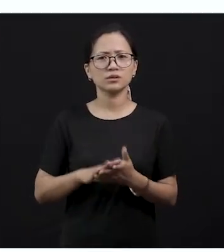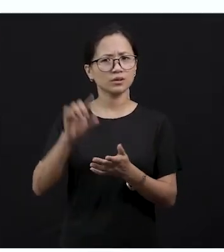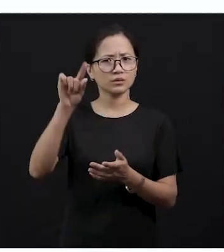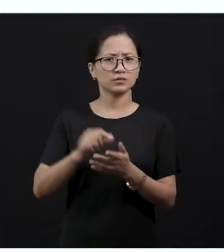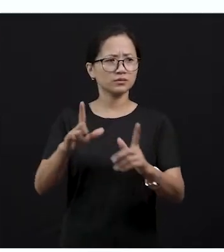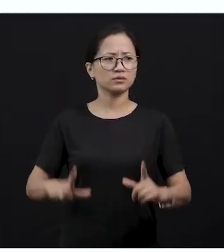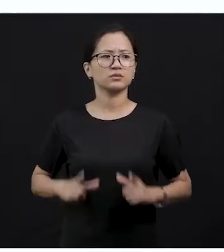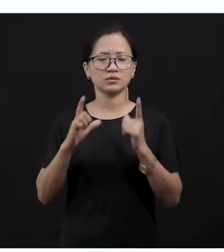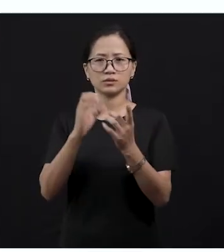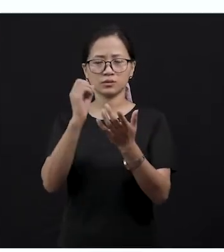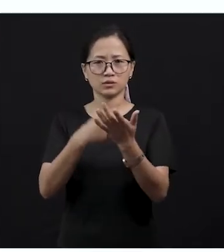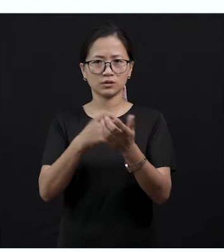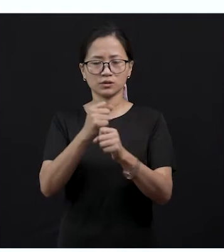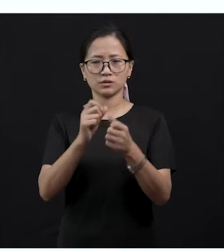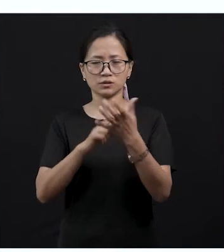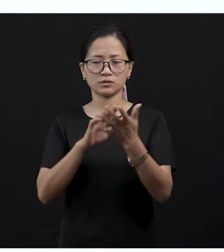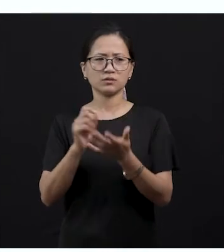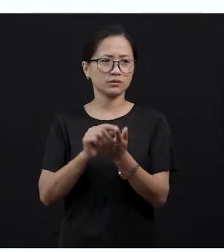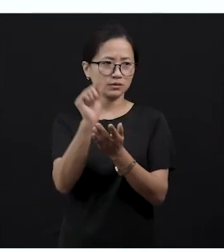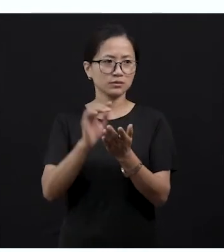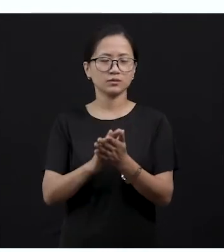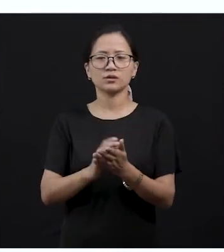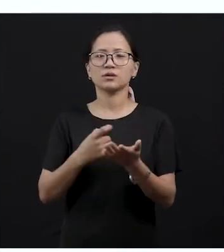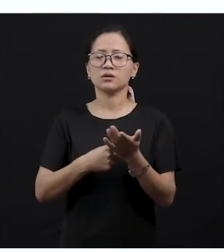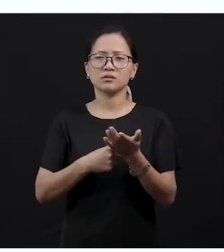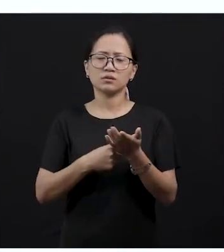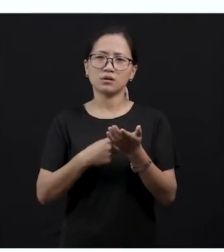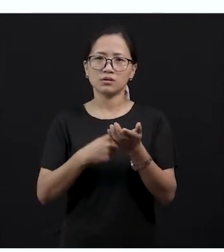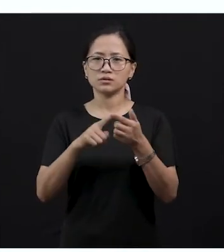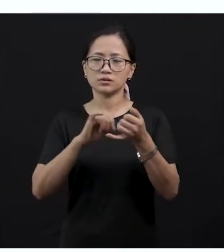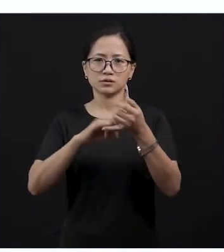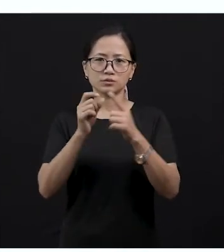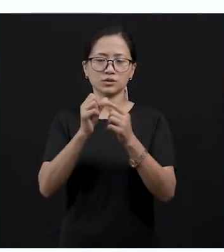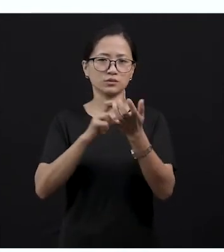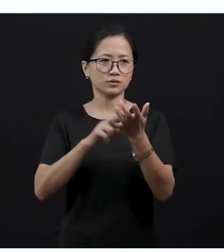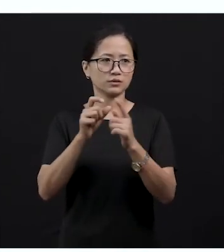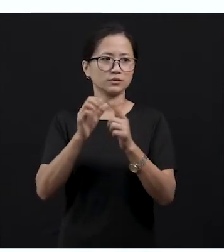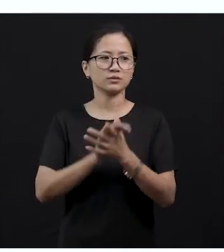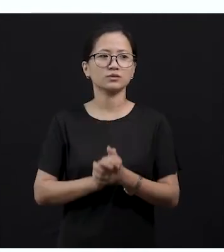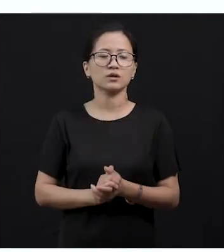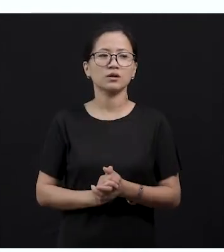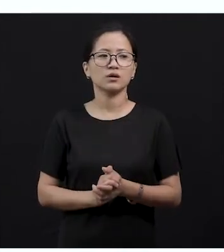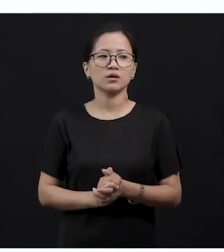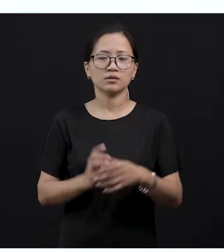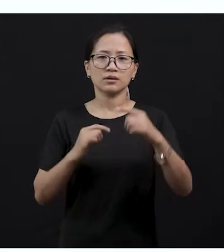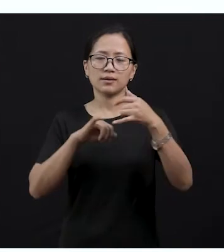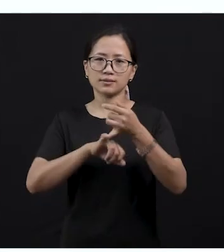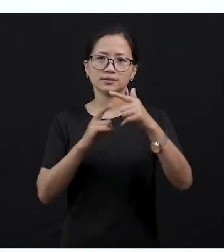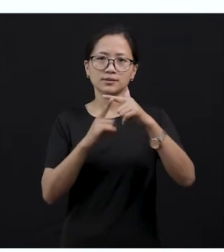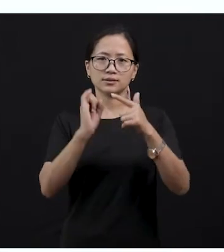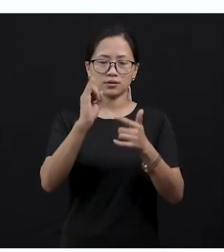Do living organisms respond to stimuli? What? What did I just say?